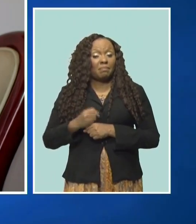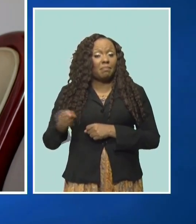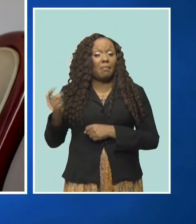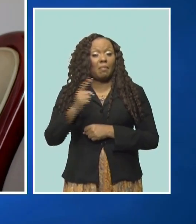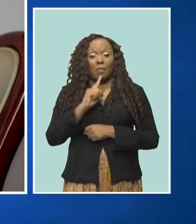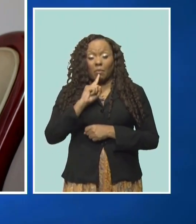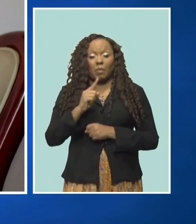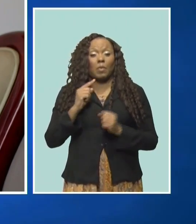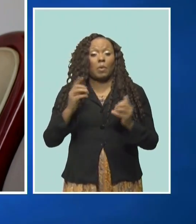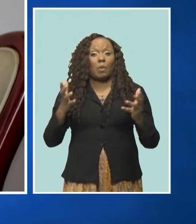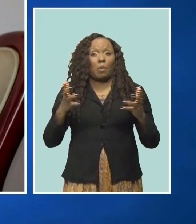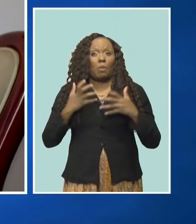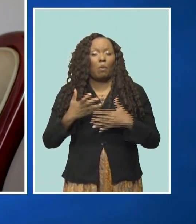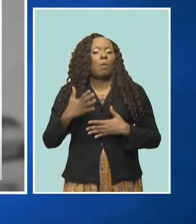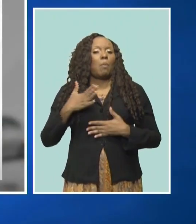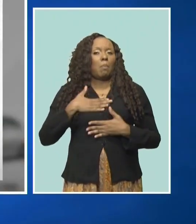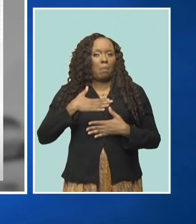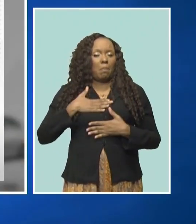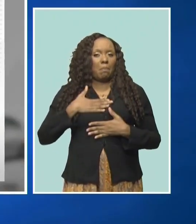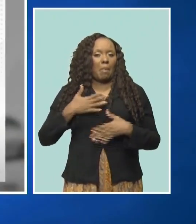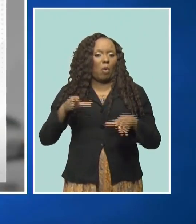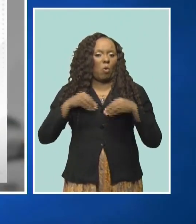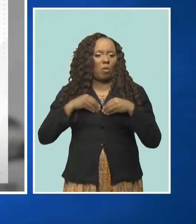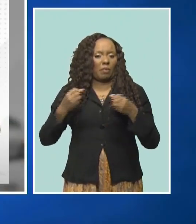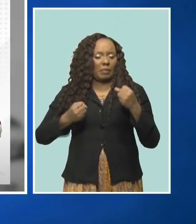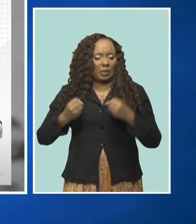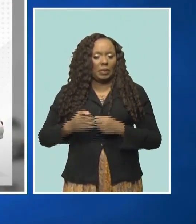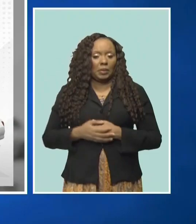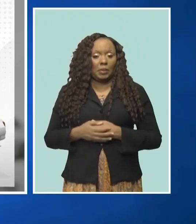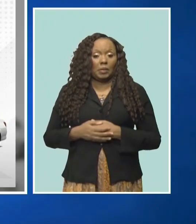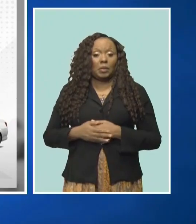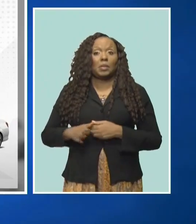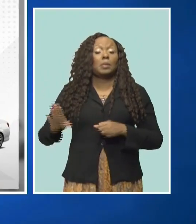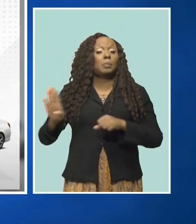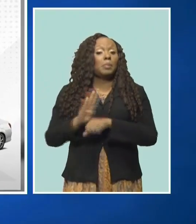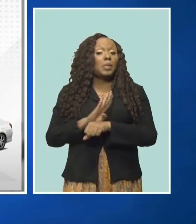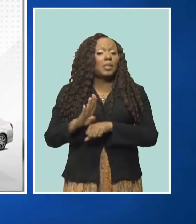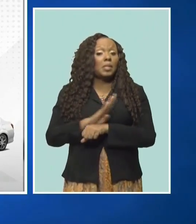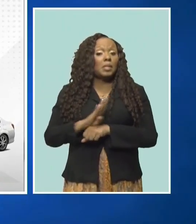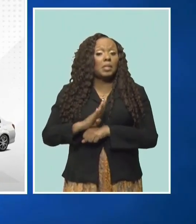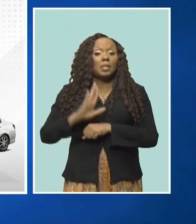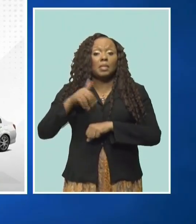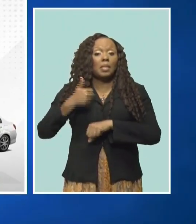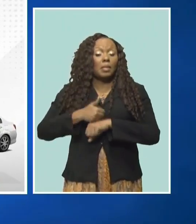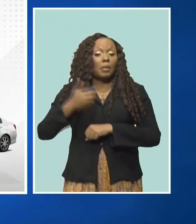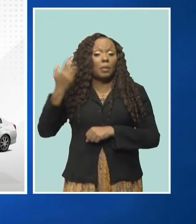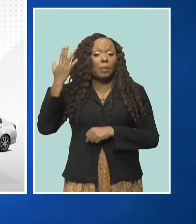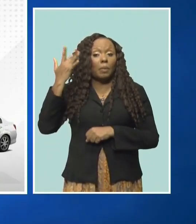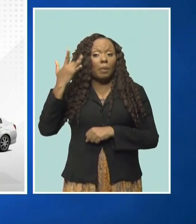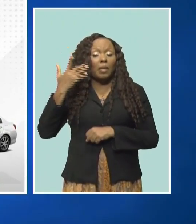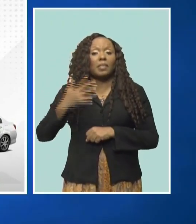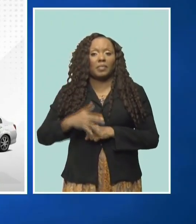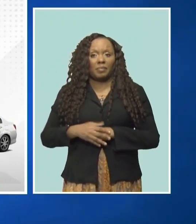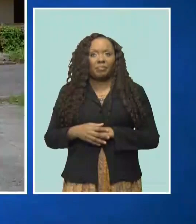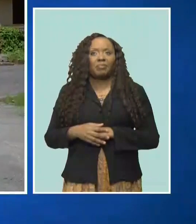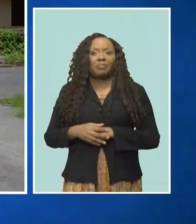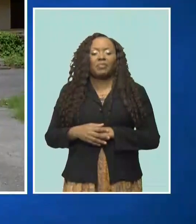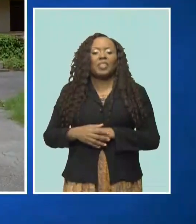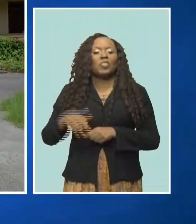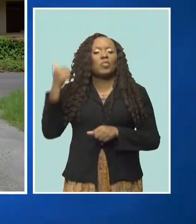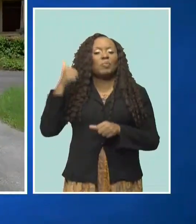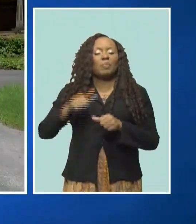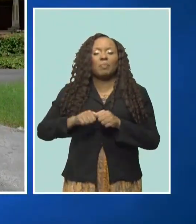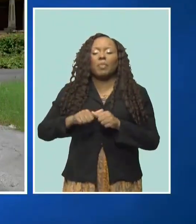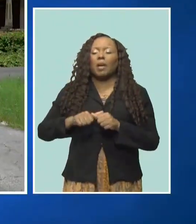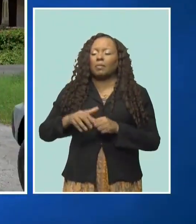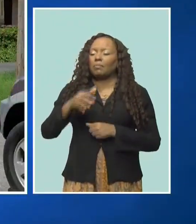to promote there. She says the business is to the memory of her mother, and one of her initials make up the name. She adds